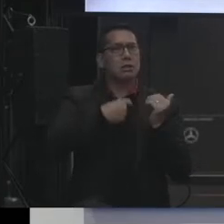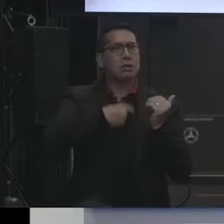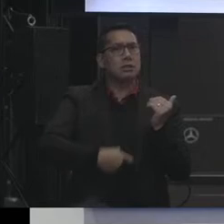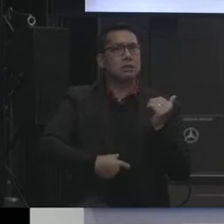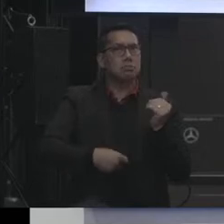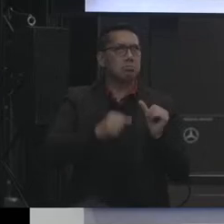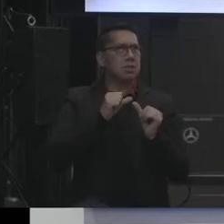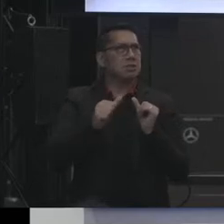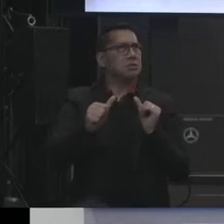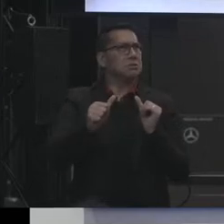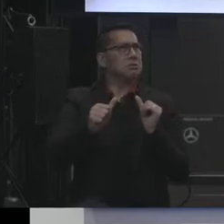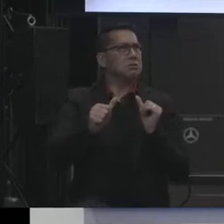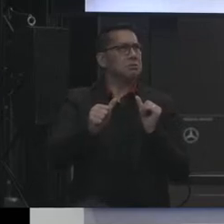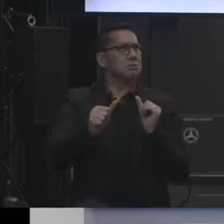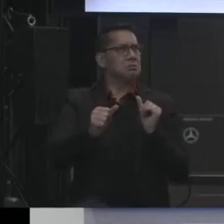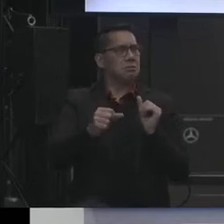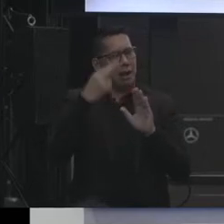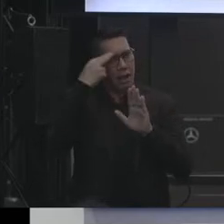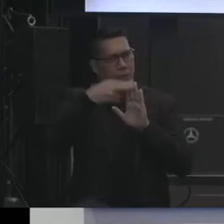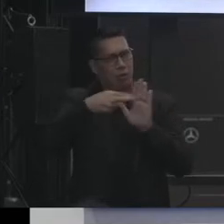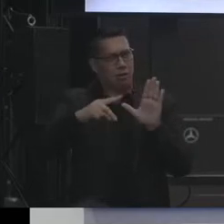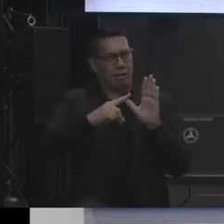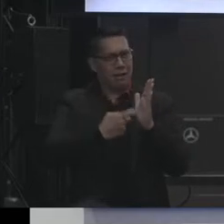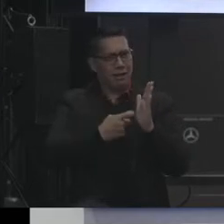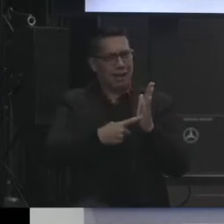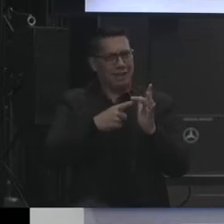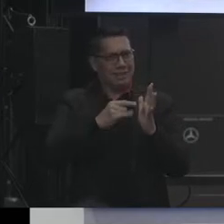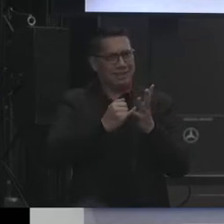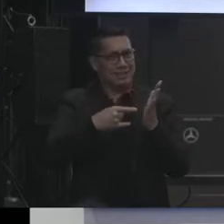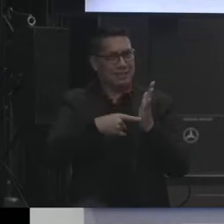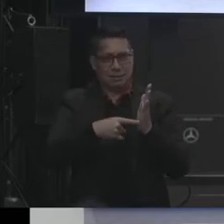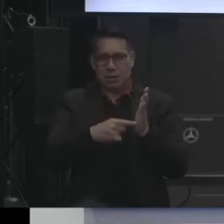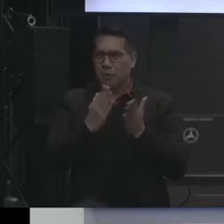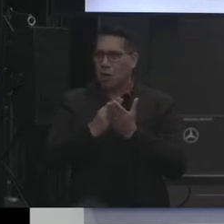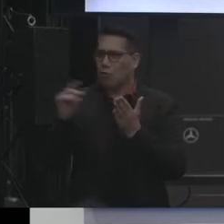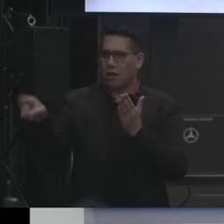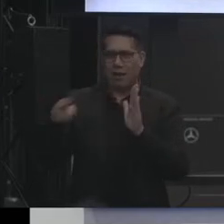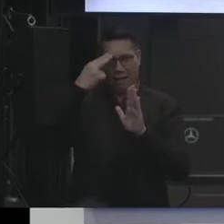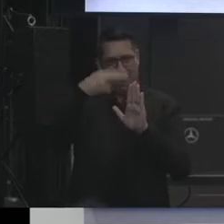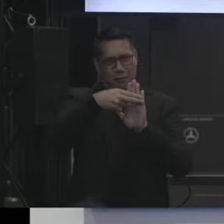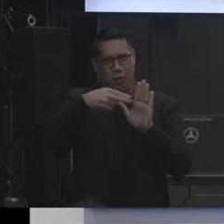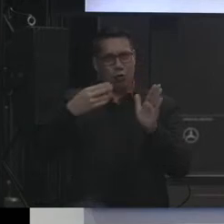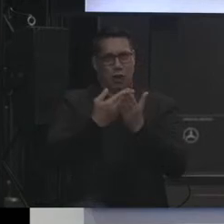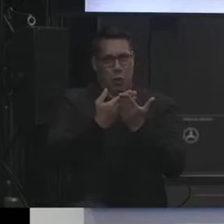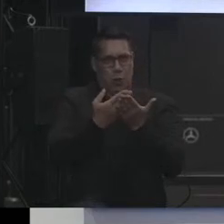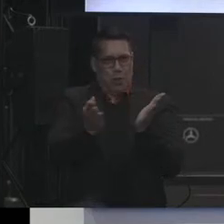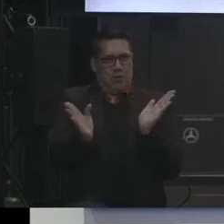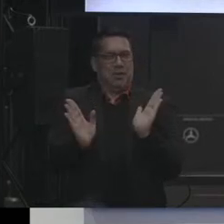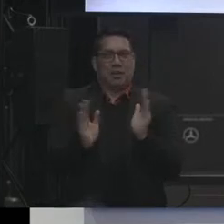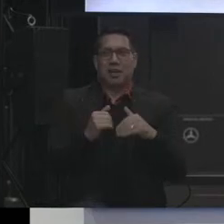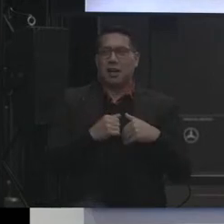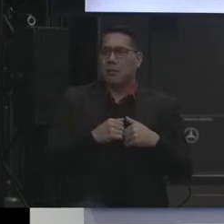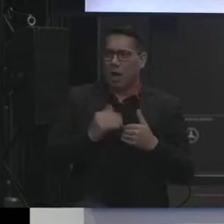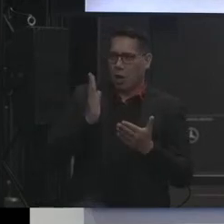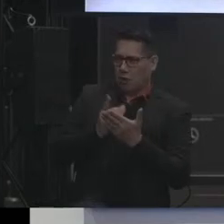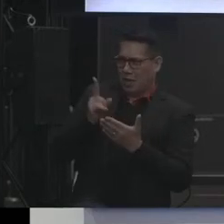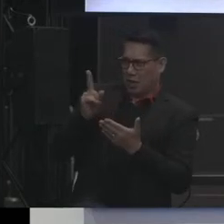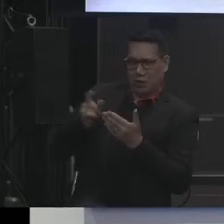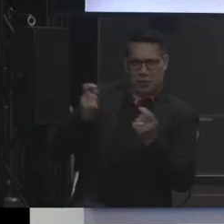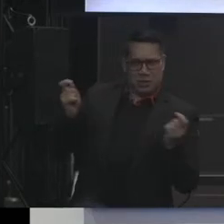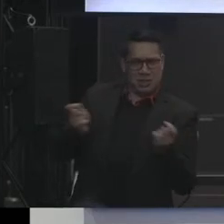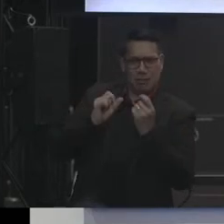way to label it. Well, it's quite an open-ended label. And you're really celebrated. And what I love about your